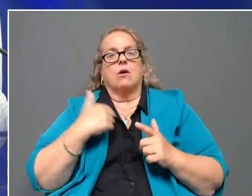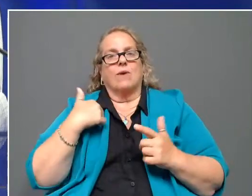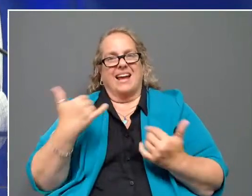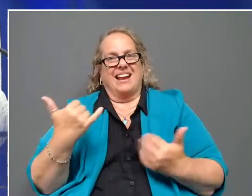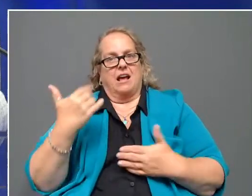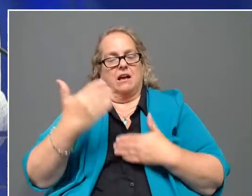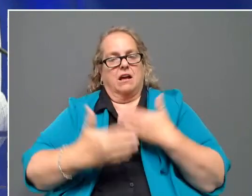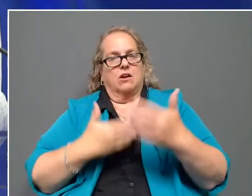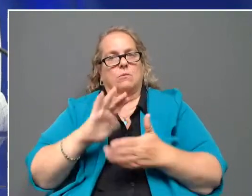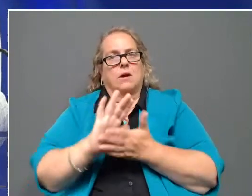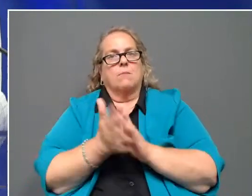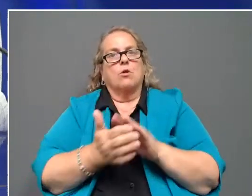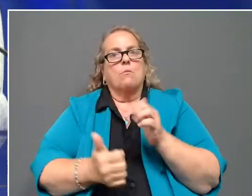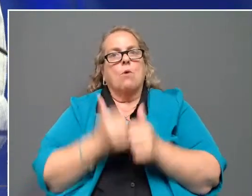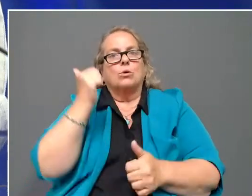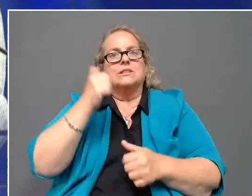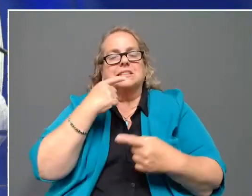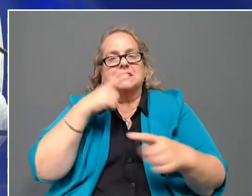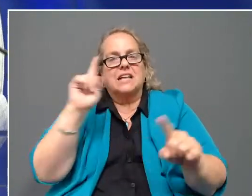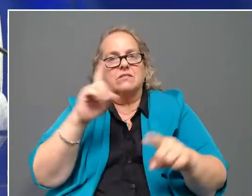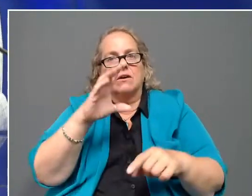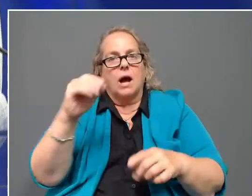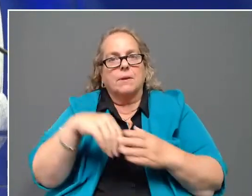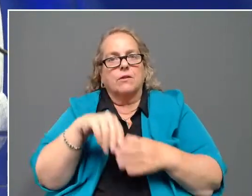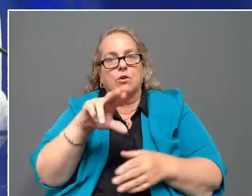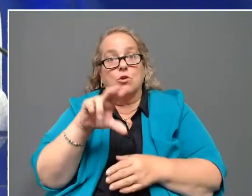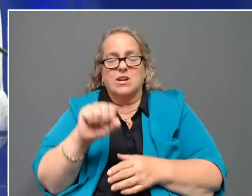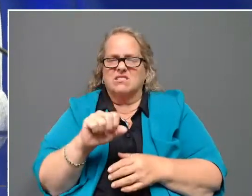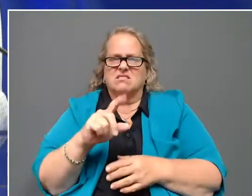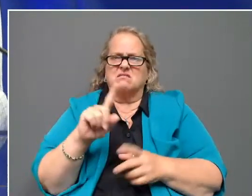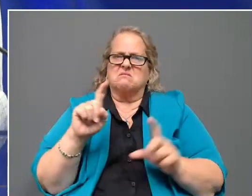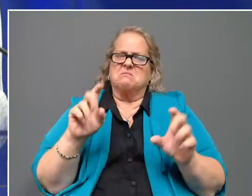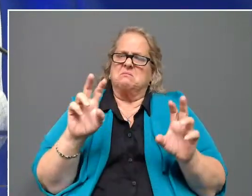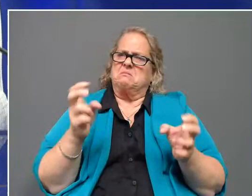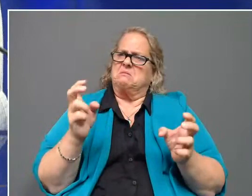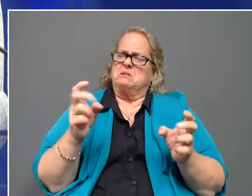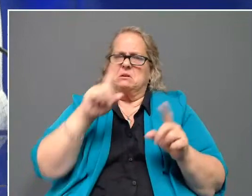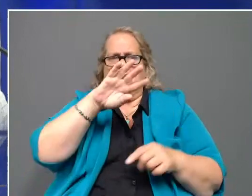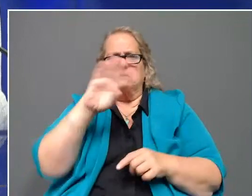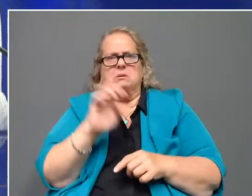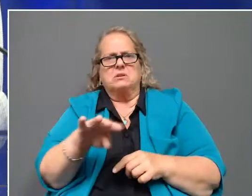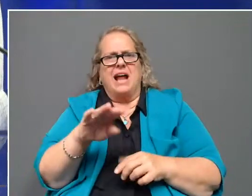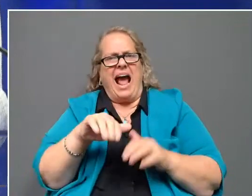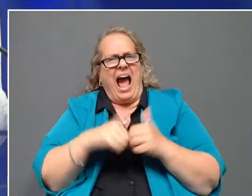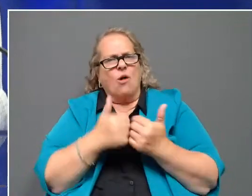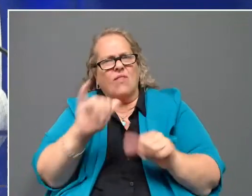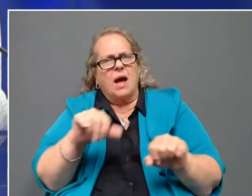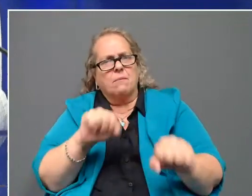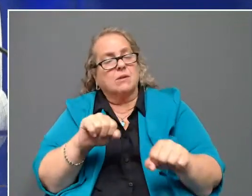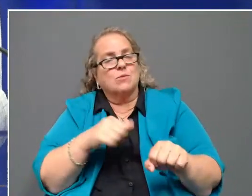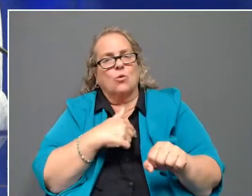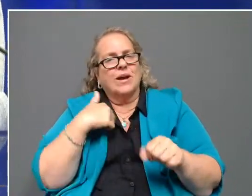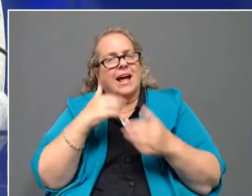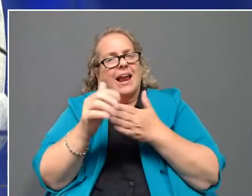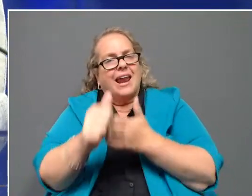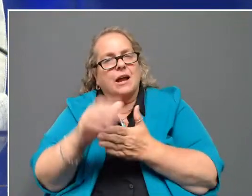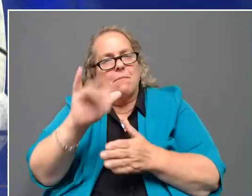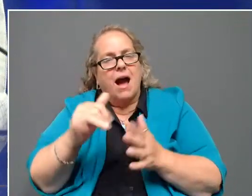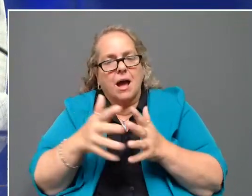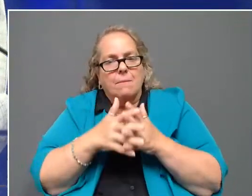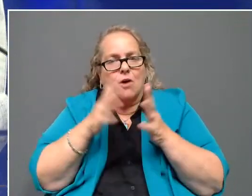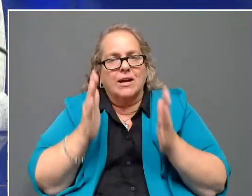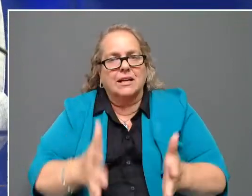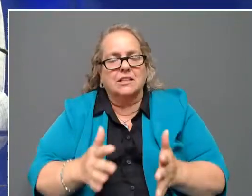ask, how's this possible? Simply, we're led by Americans. We're focused on serving our customers and our